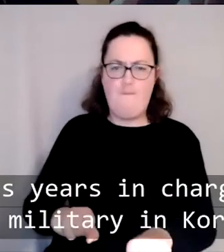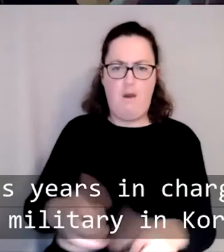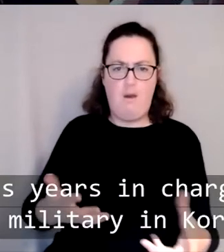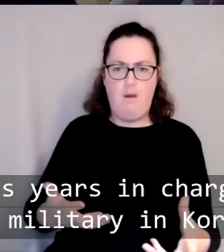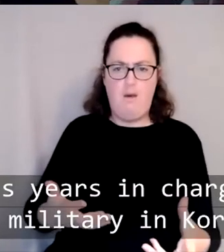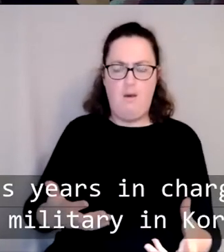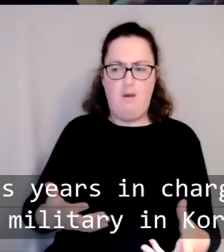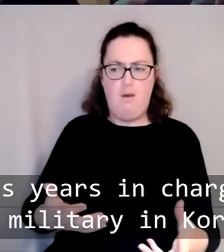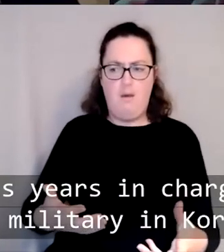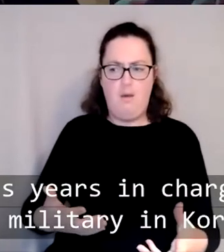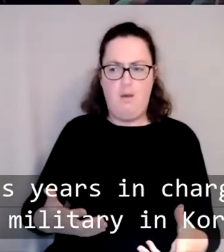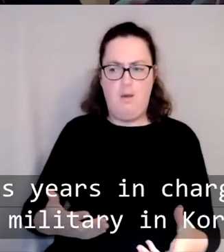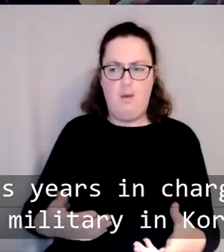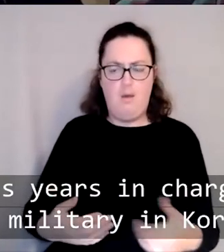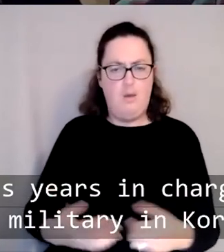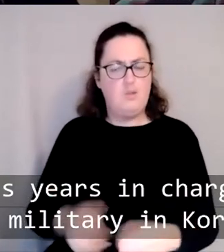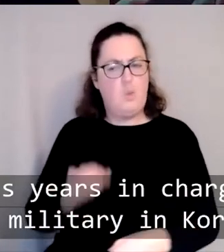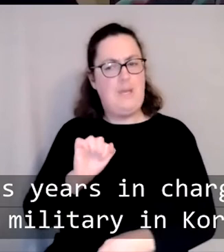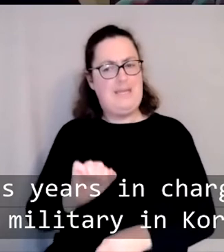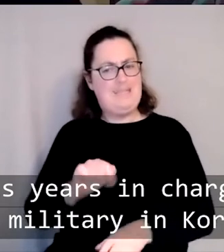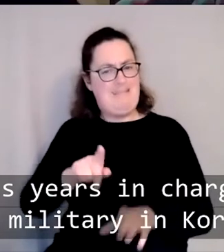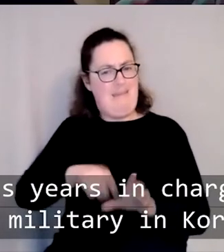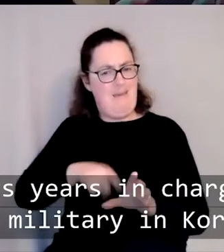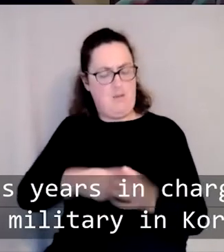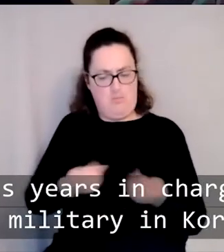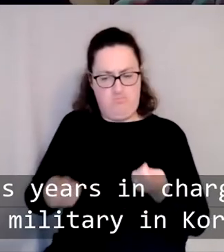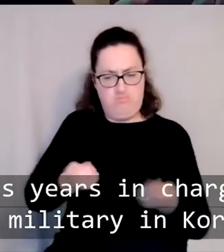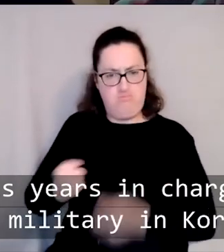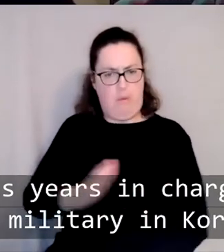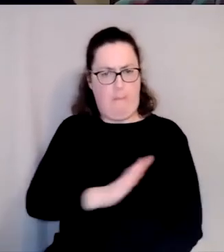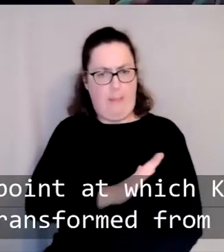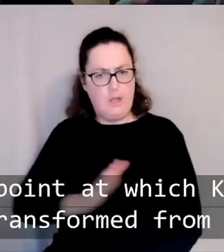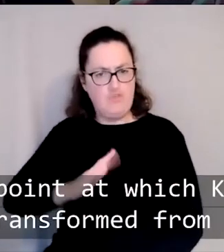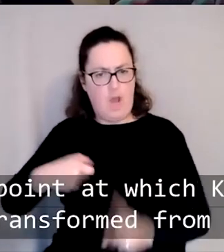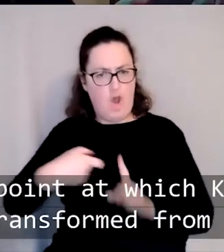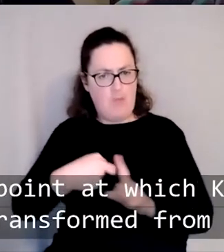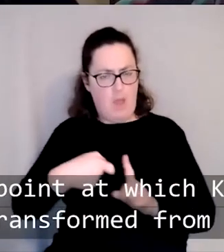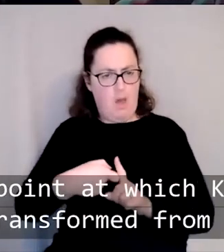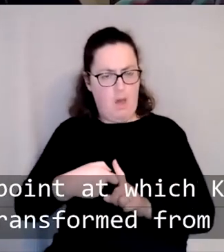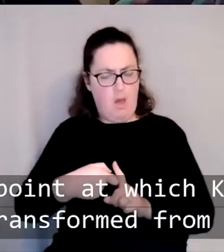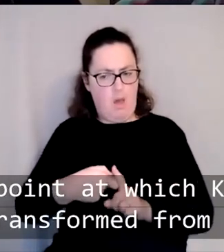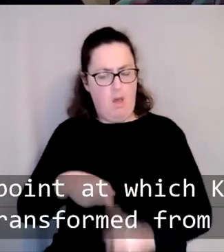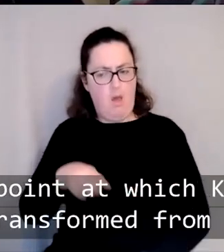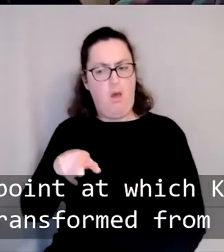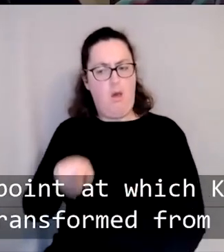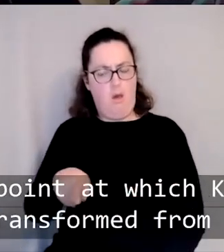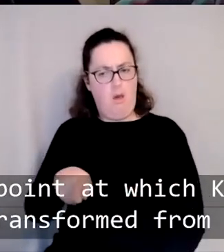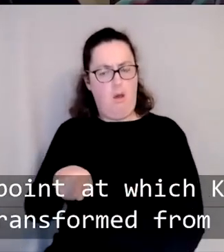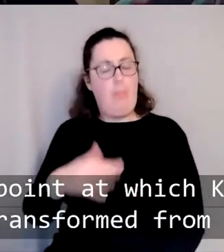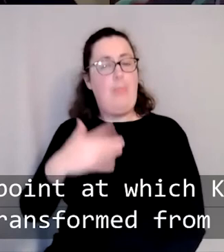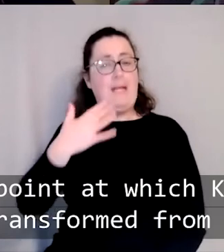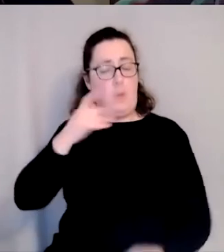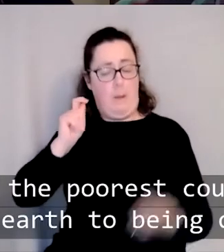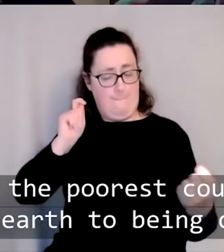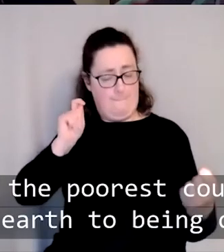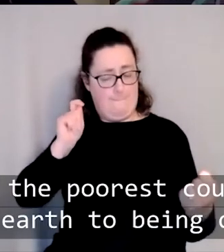And his years in charge of the military in Korea was the point at which, you know, Korea was